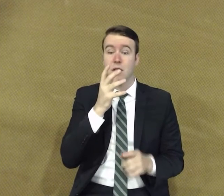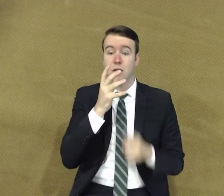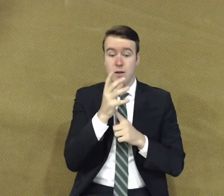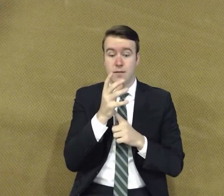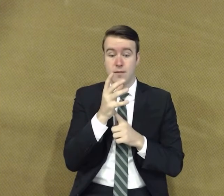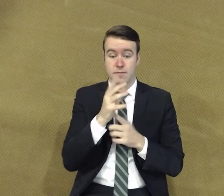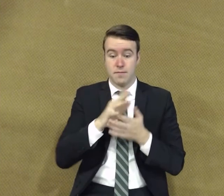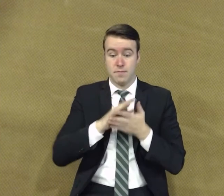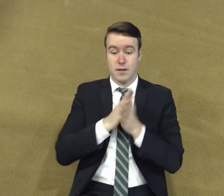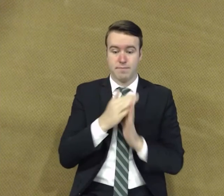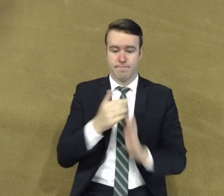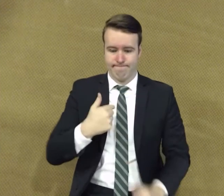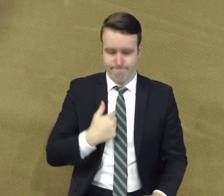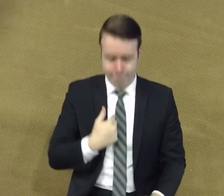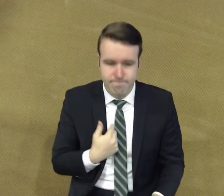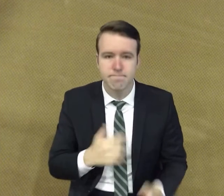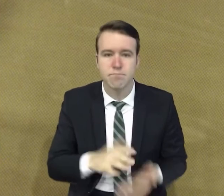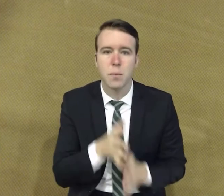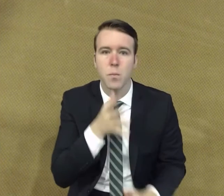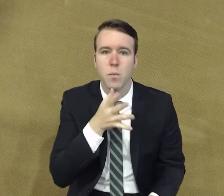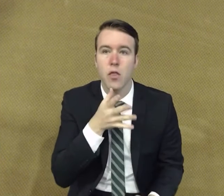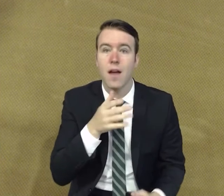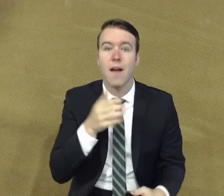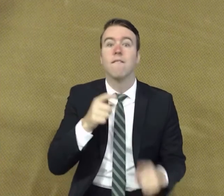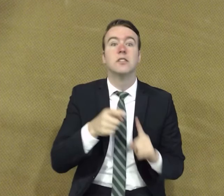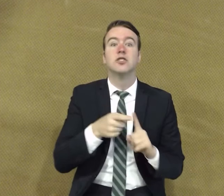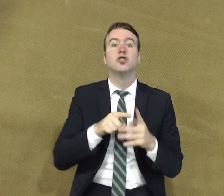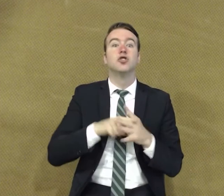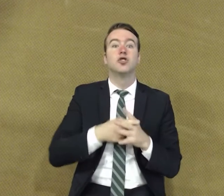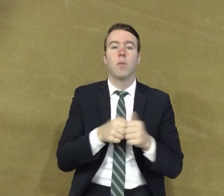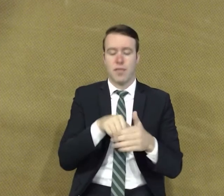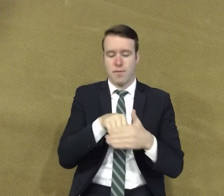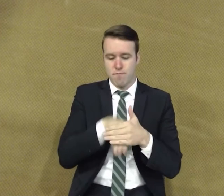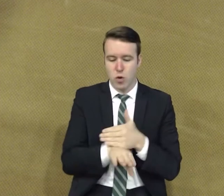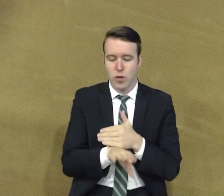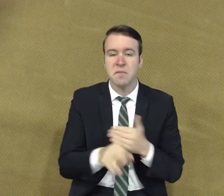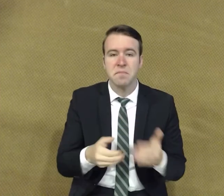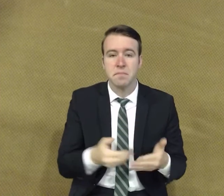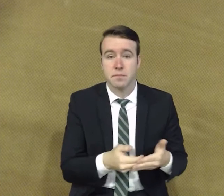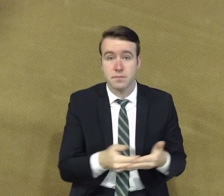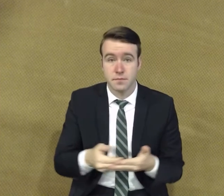a reality, that is, at the birth of a baby,